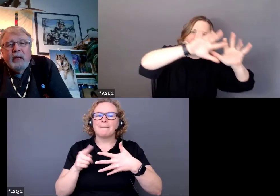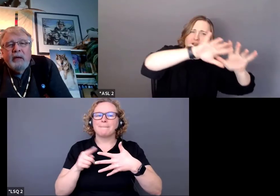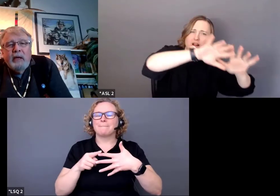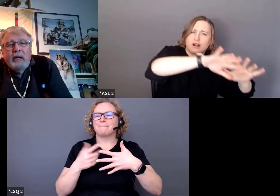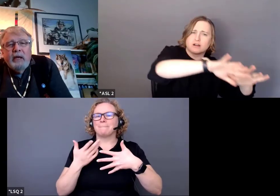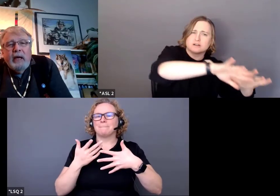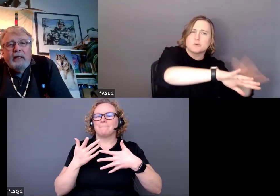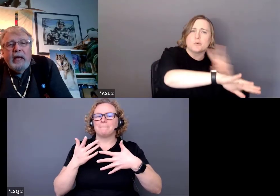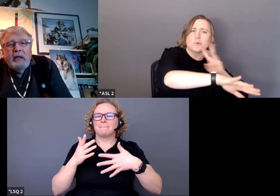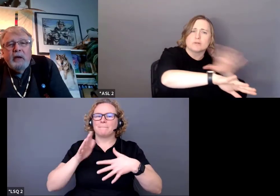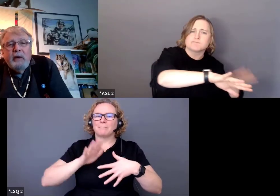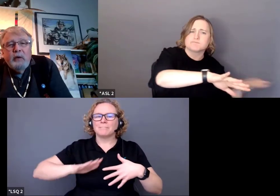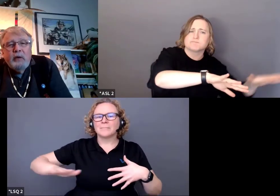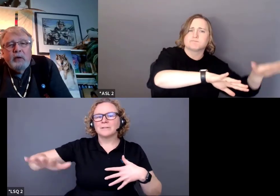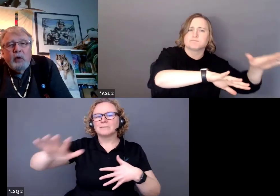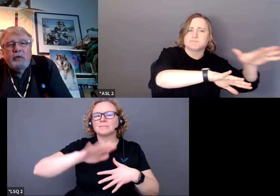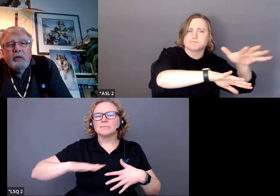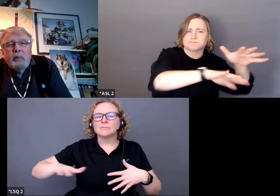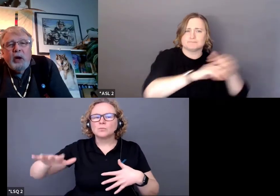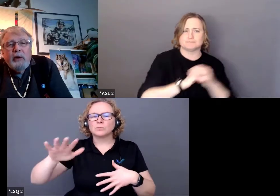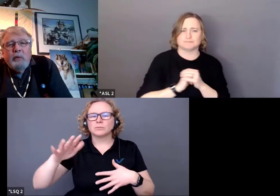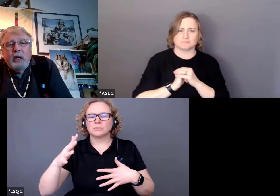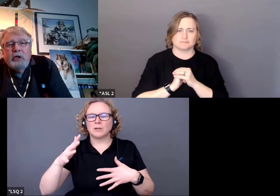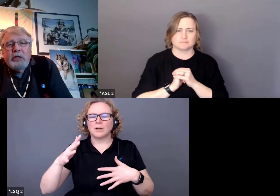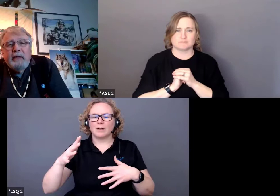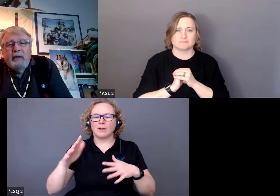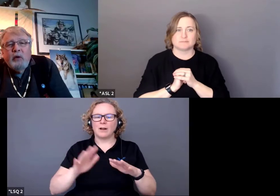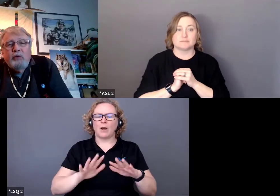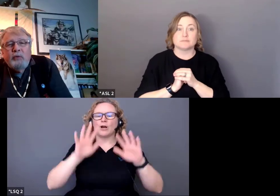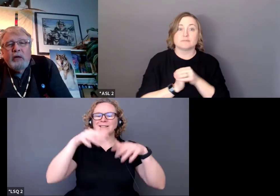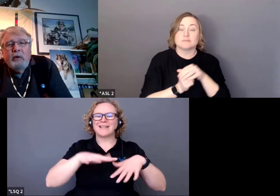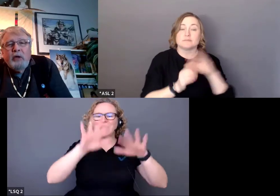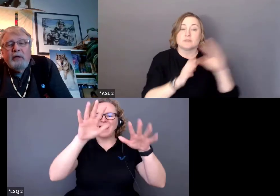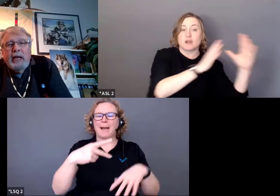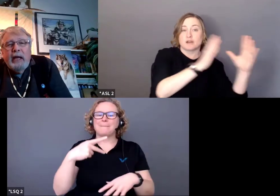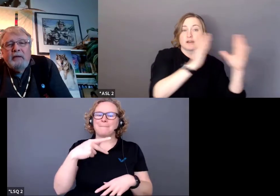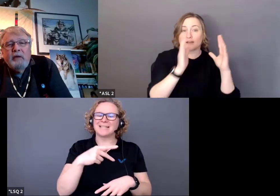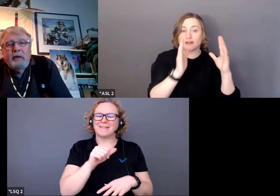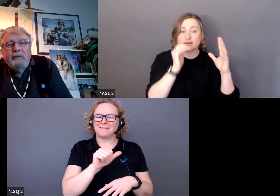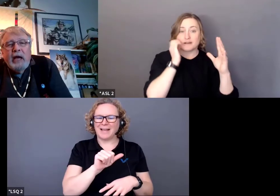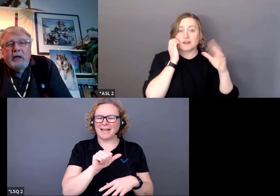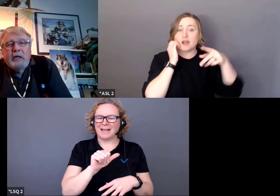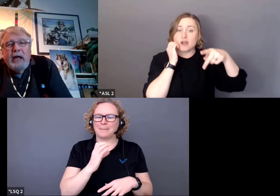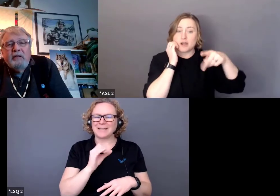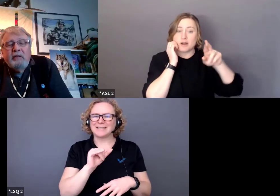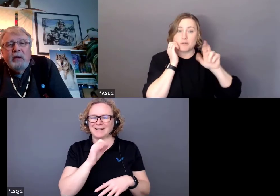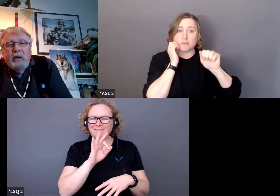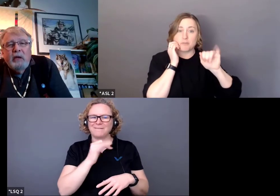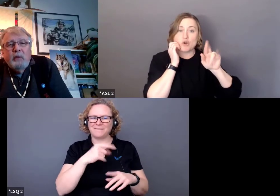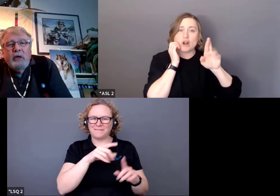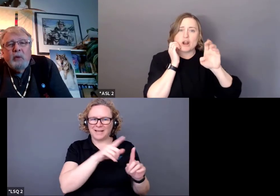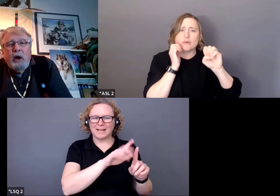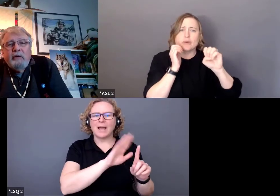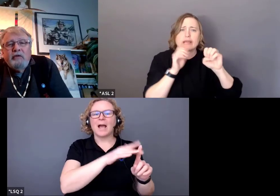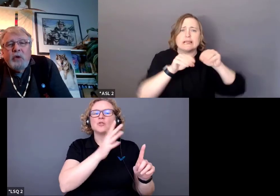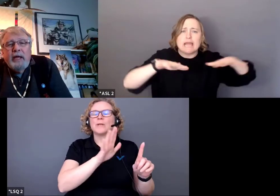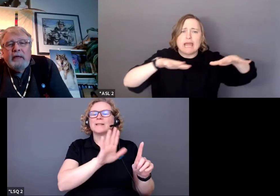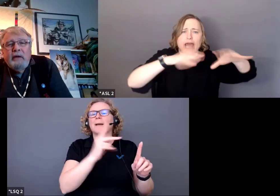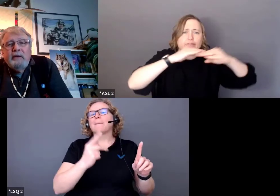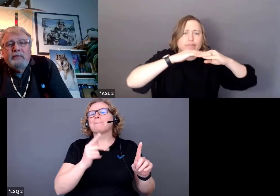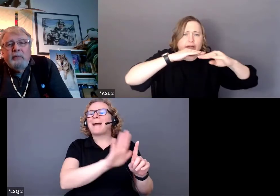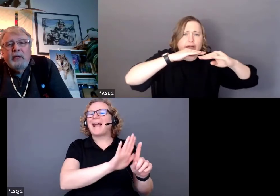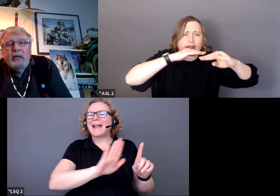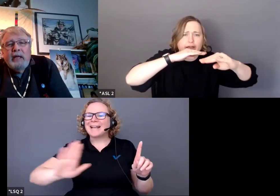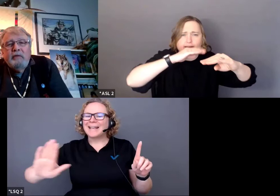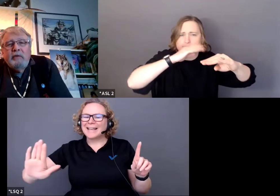sea. And then those are the prairie watershed, those who are out on the lands, on the flatter lands, where the waters